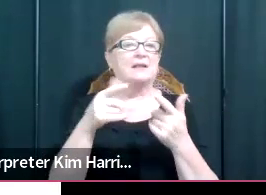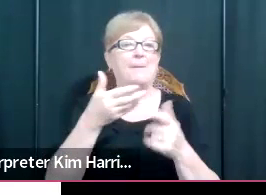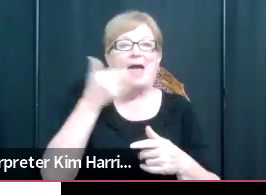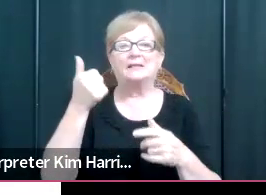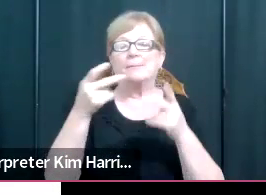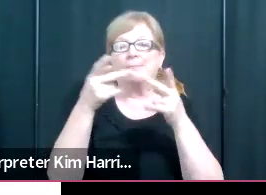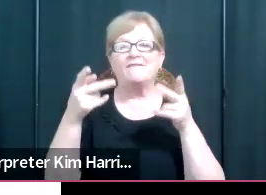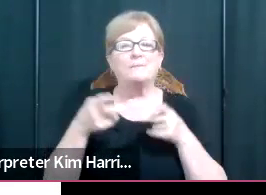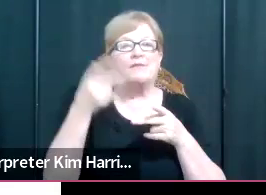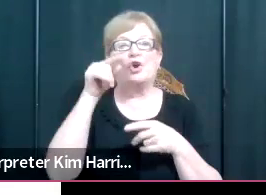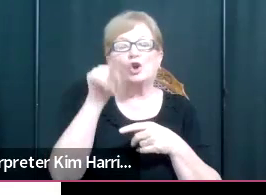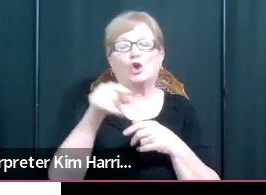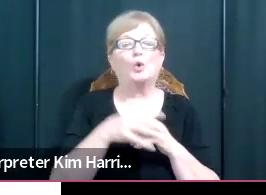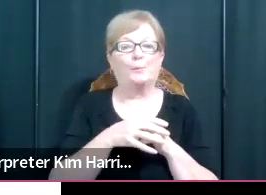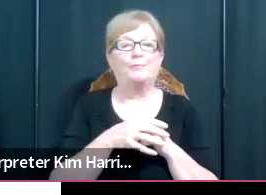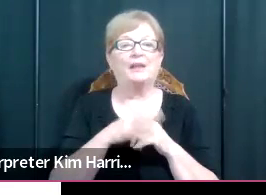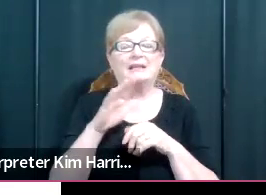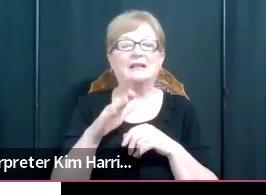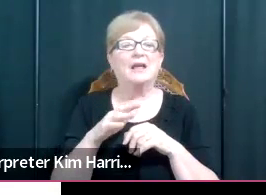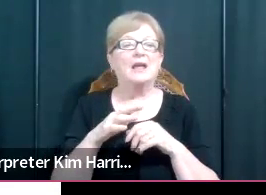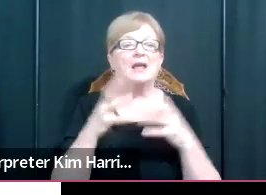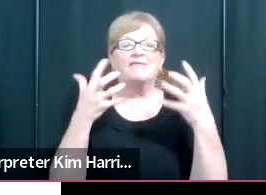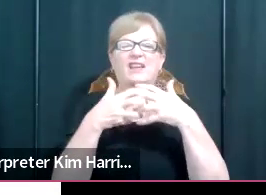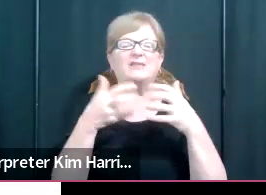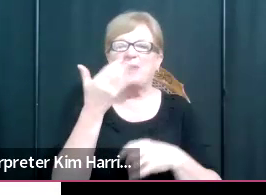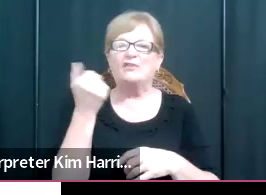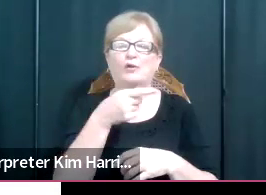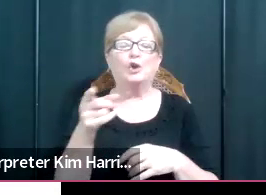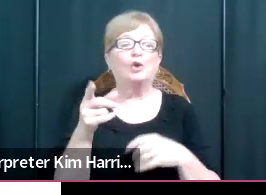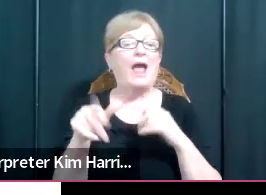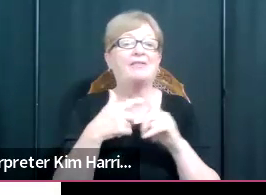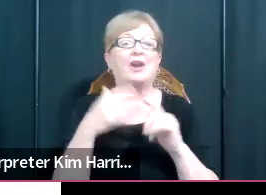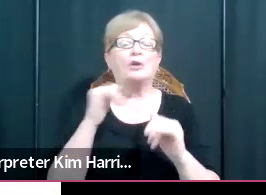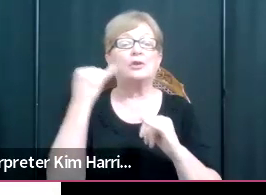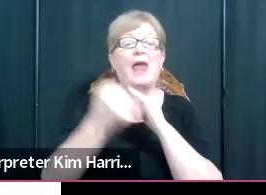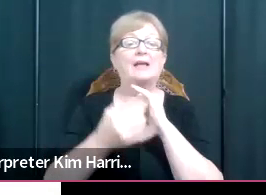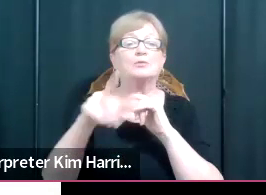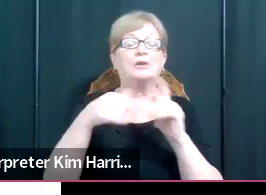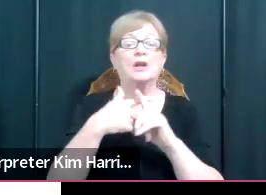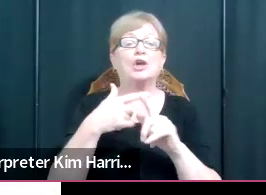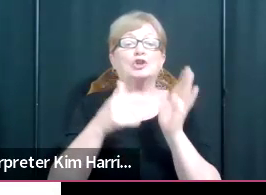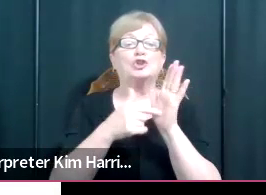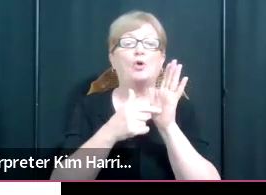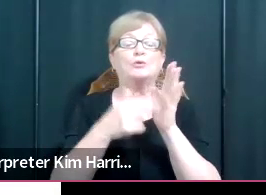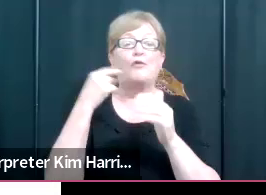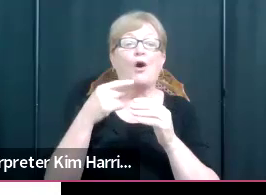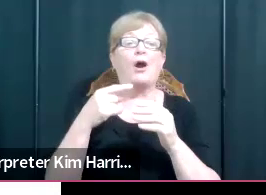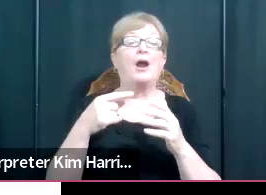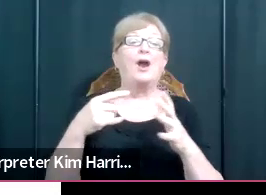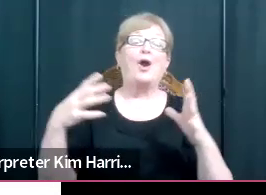you. And the final slide with AT on it shows some of our AT for recess or